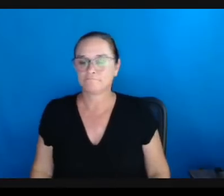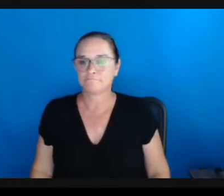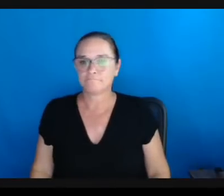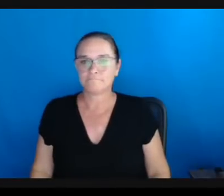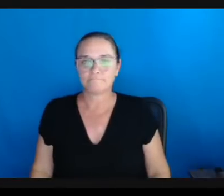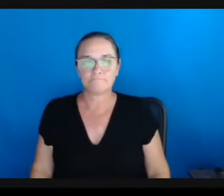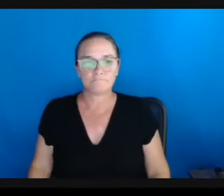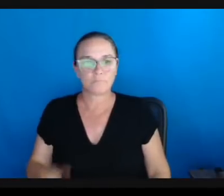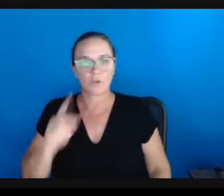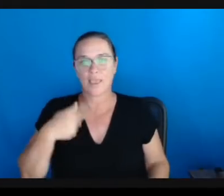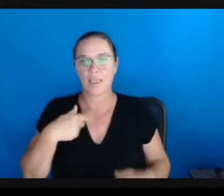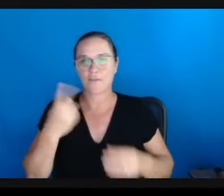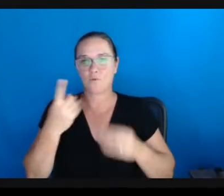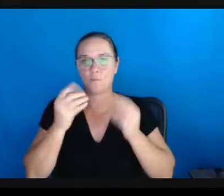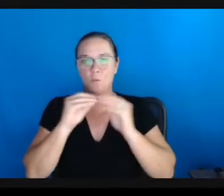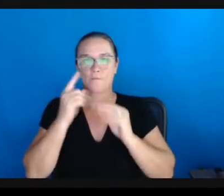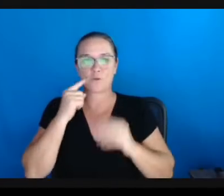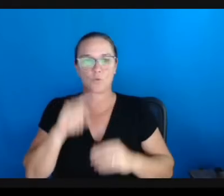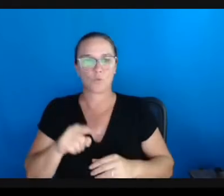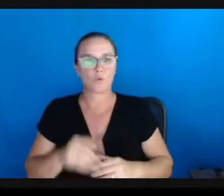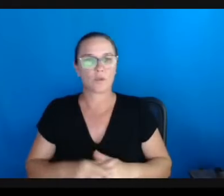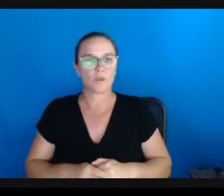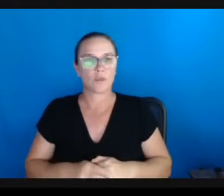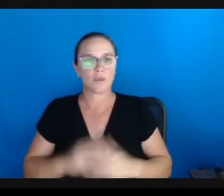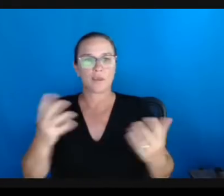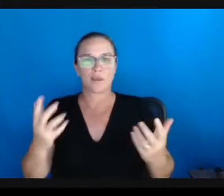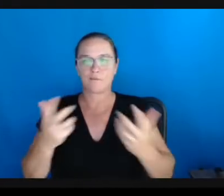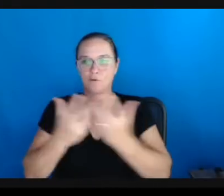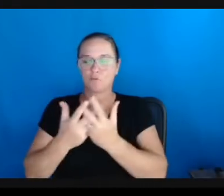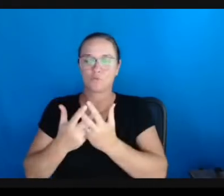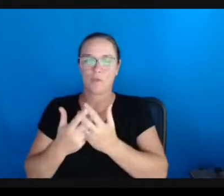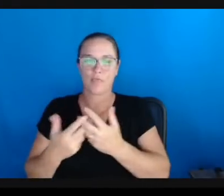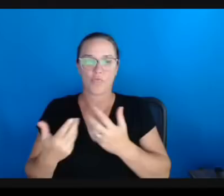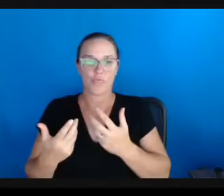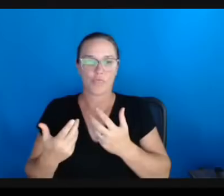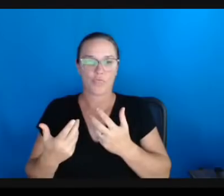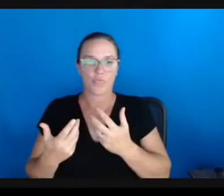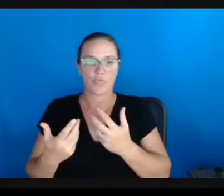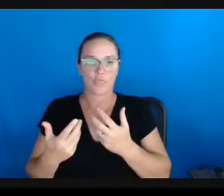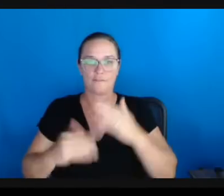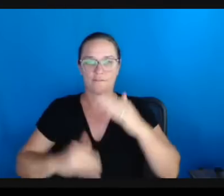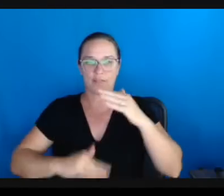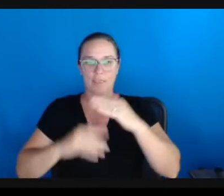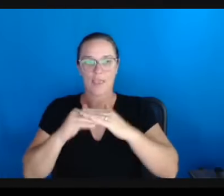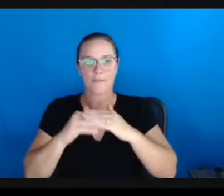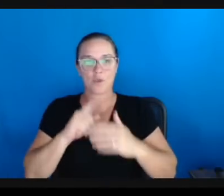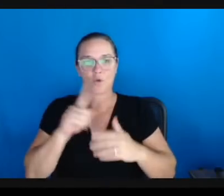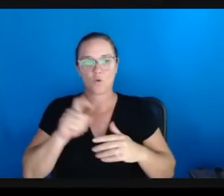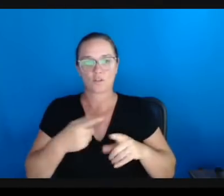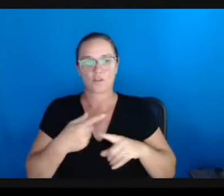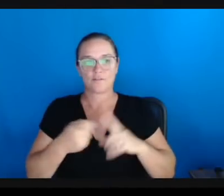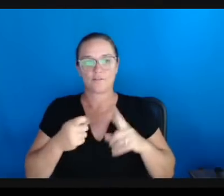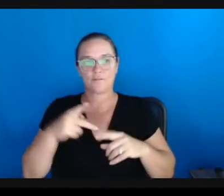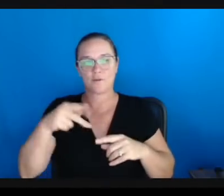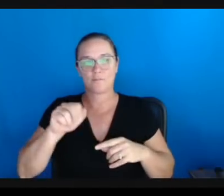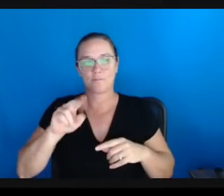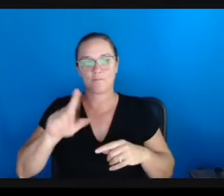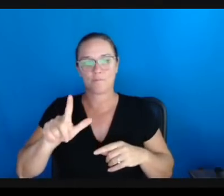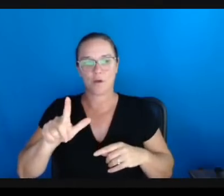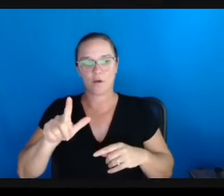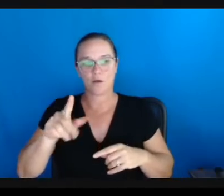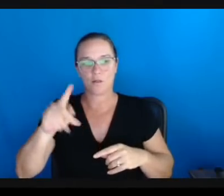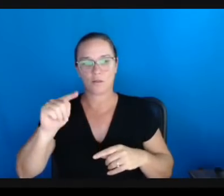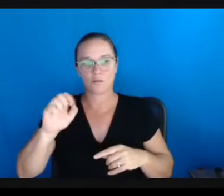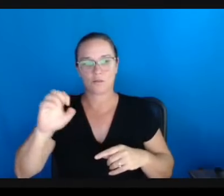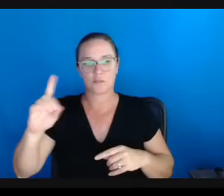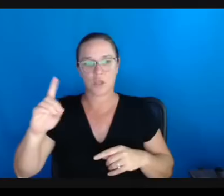All right, I got one more for you. It just came in. Kind of goes with the filling. Question from Paul Todd Music.